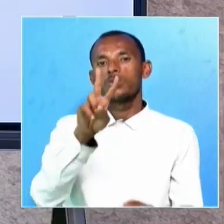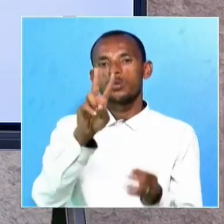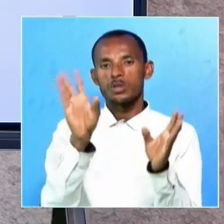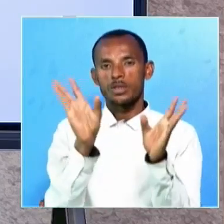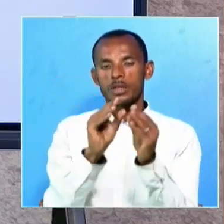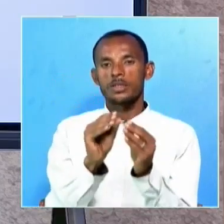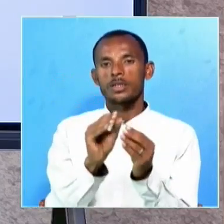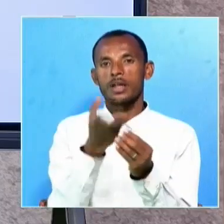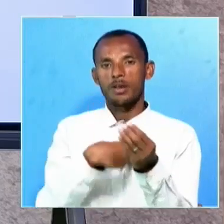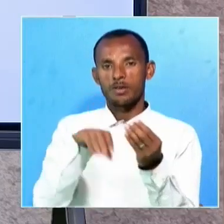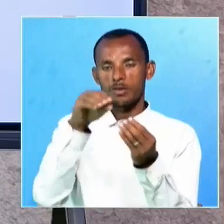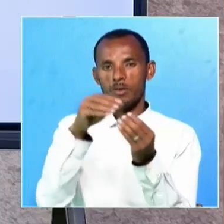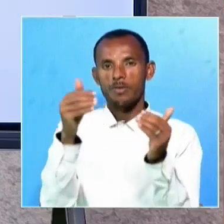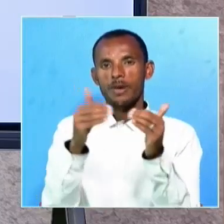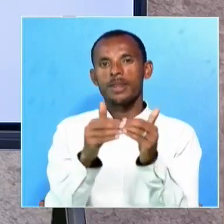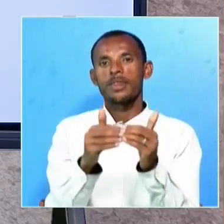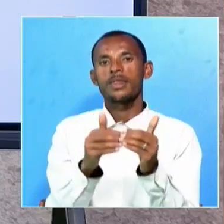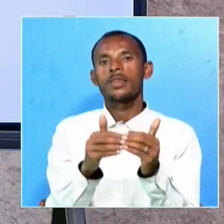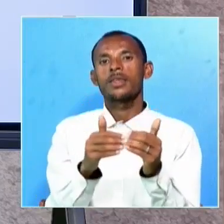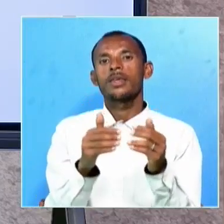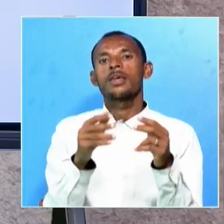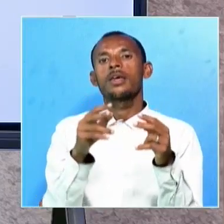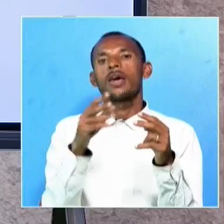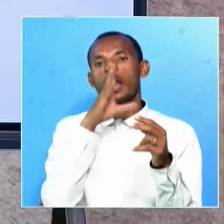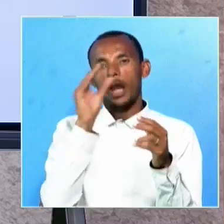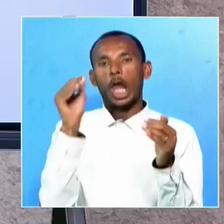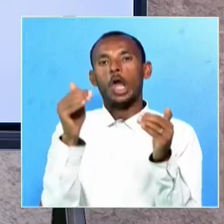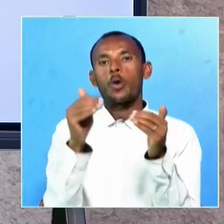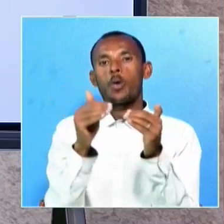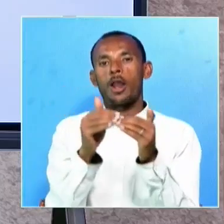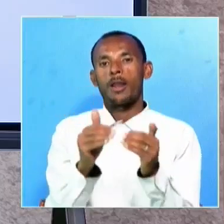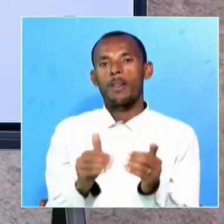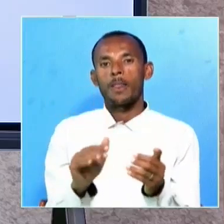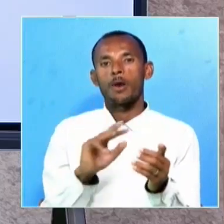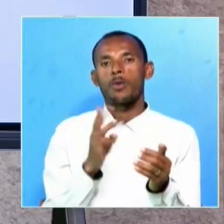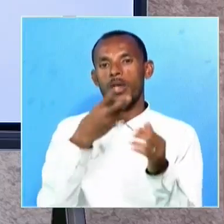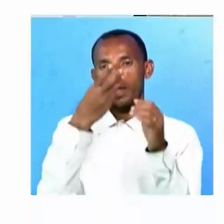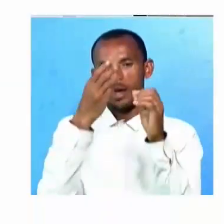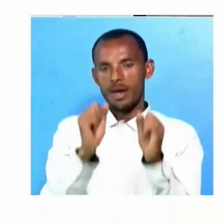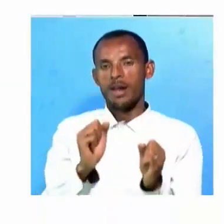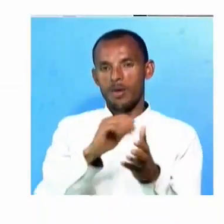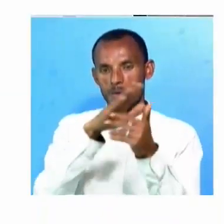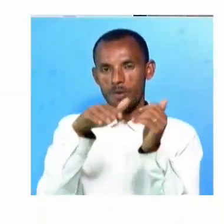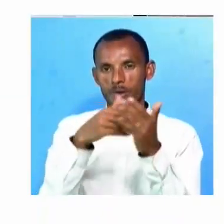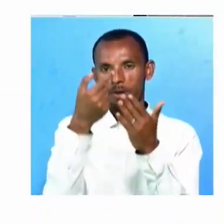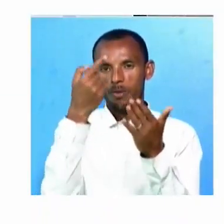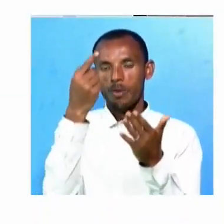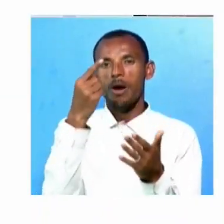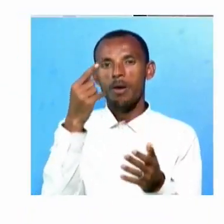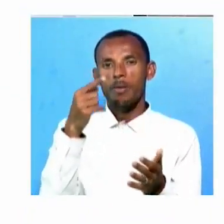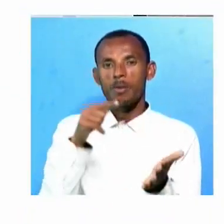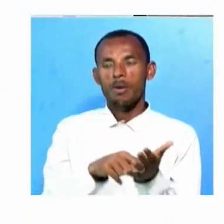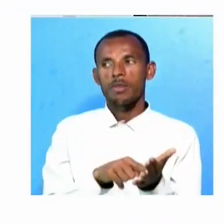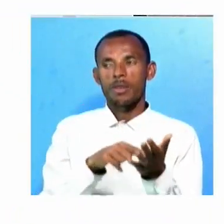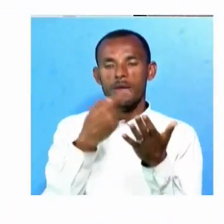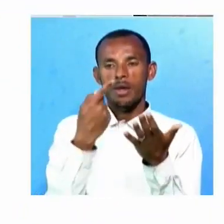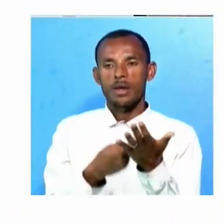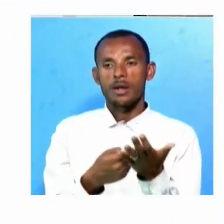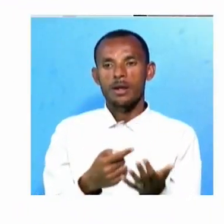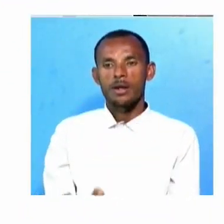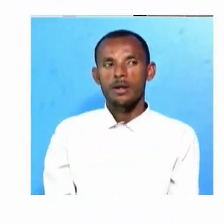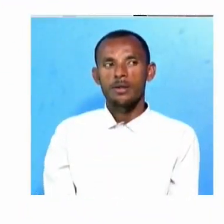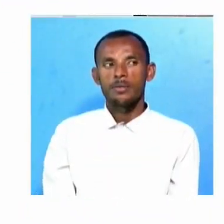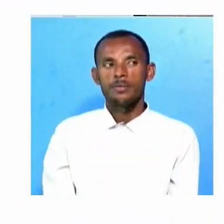in addition to equivalent, they are also equal. So, we can conclude one point here.